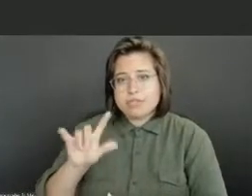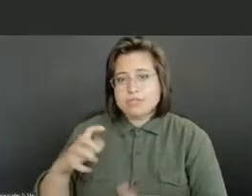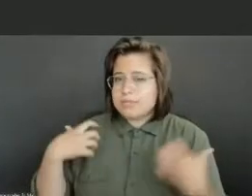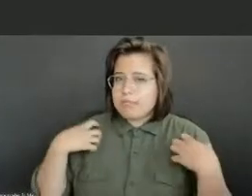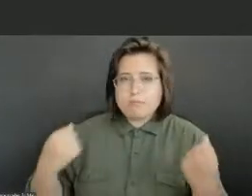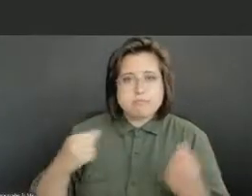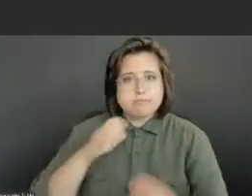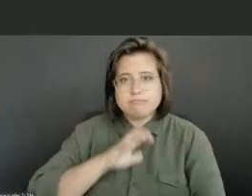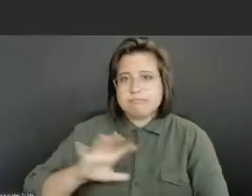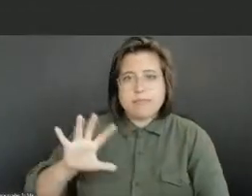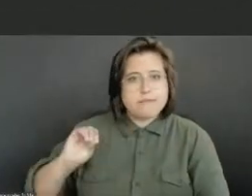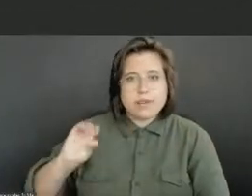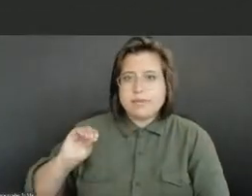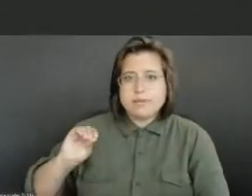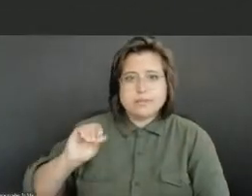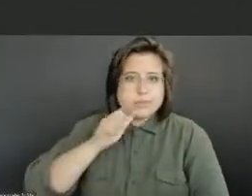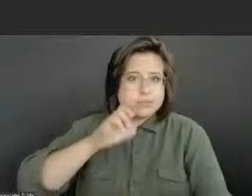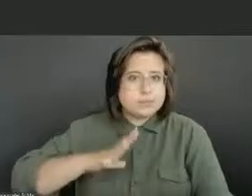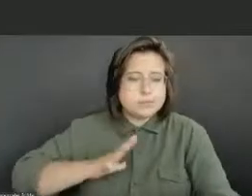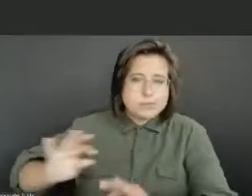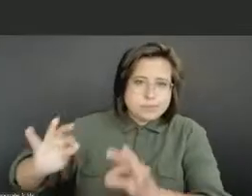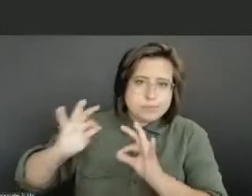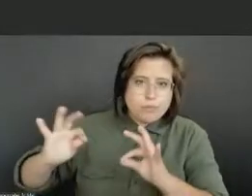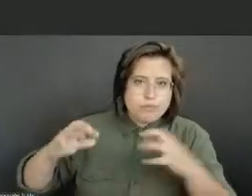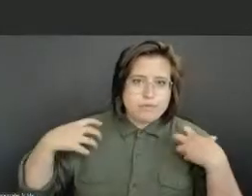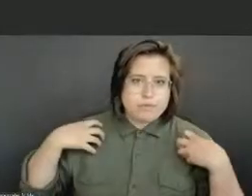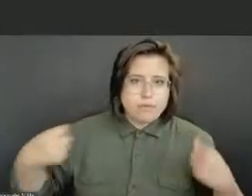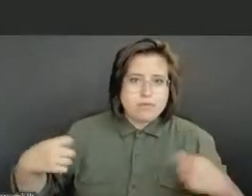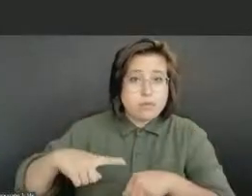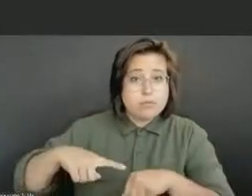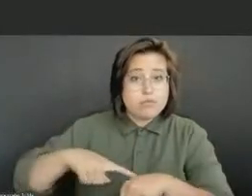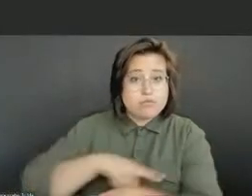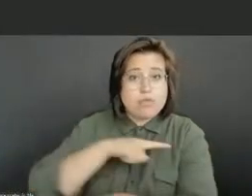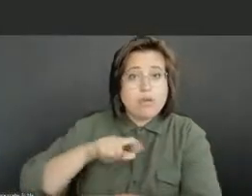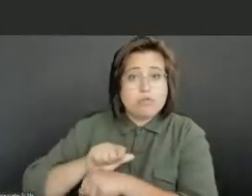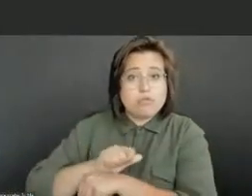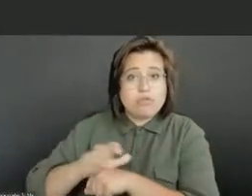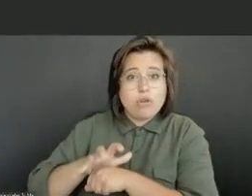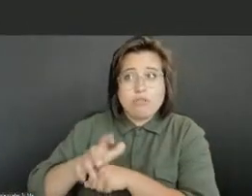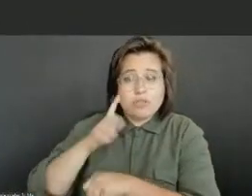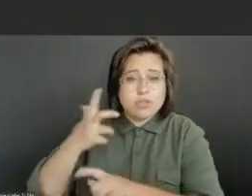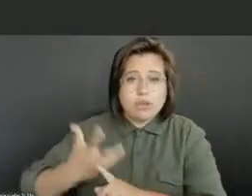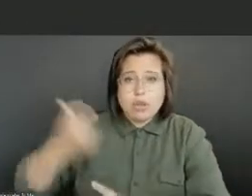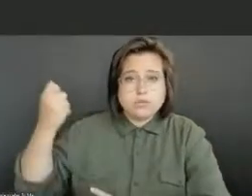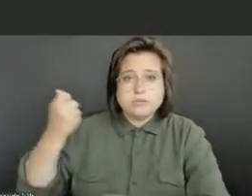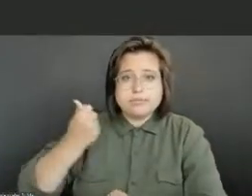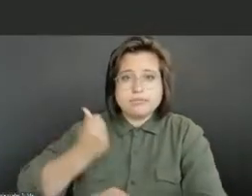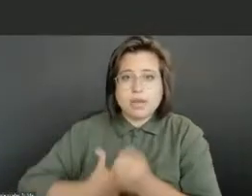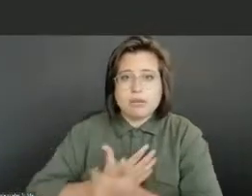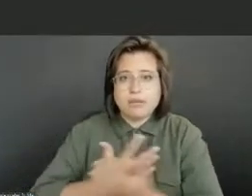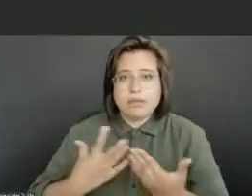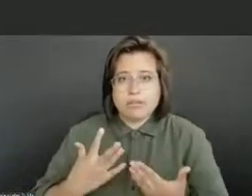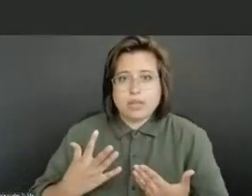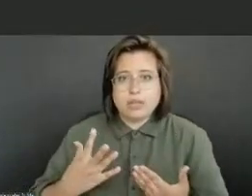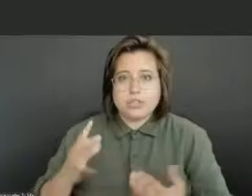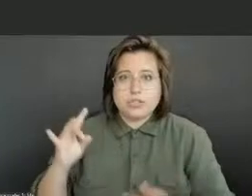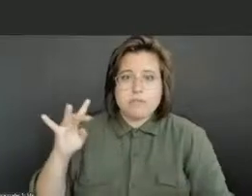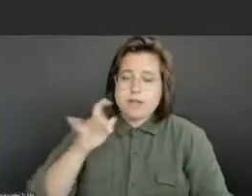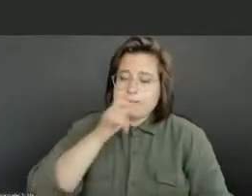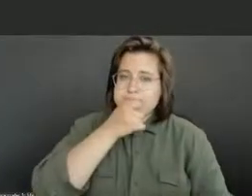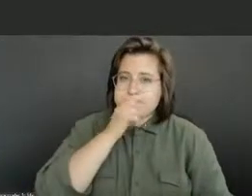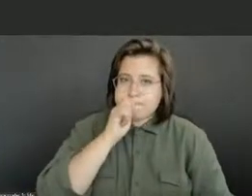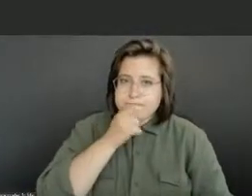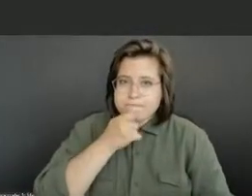walked 90 minutes a day and was in perfect health. Long-haul COVID took away everything from her. She had excruciating pain